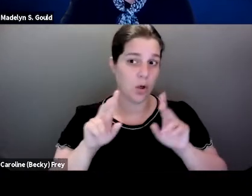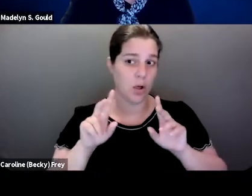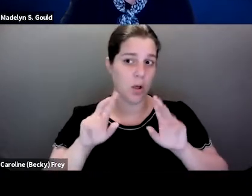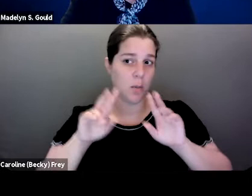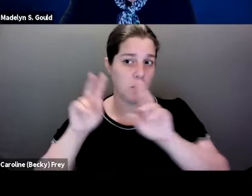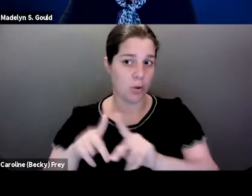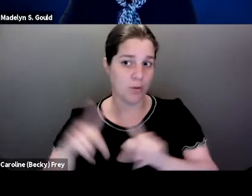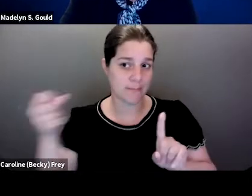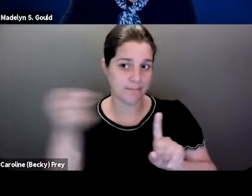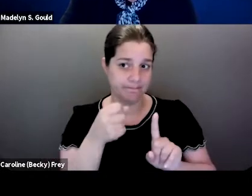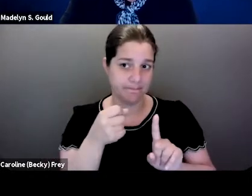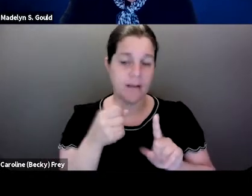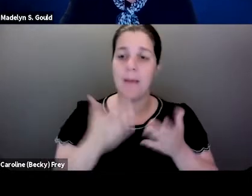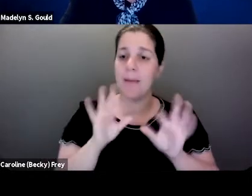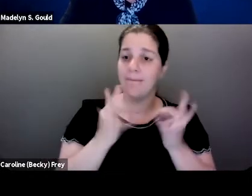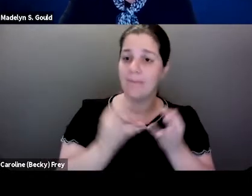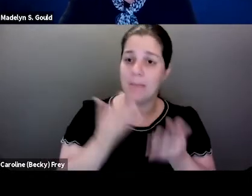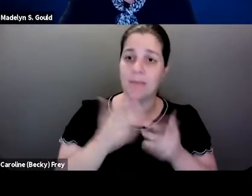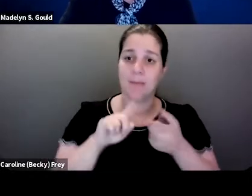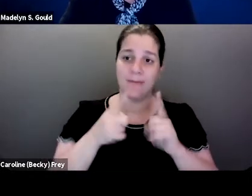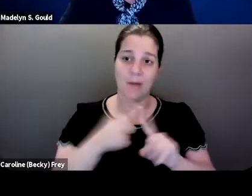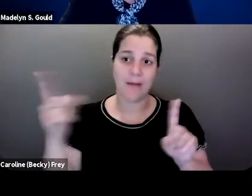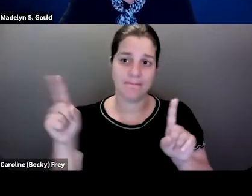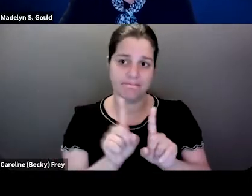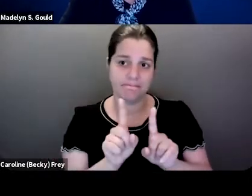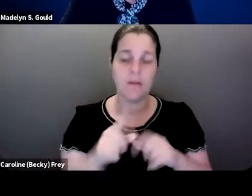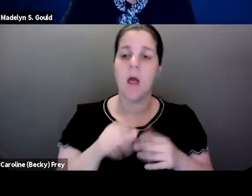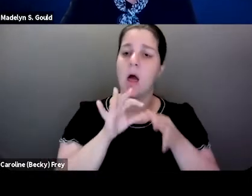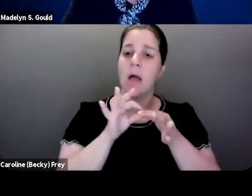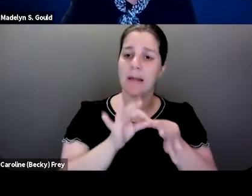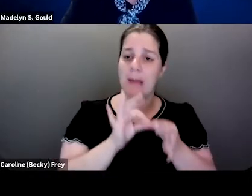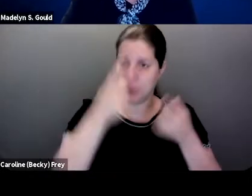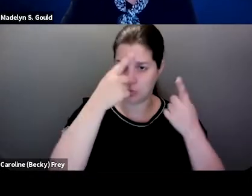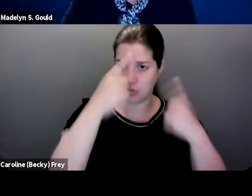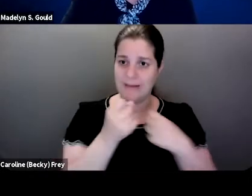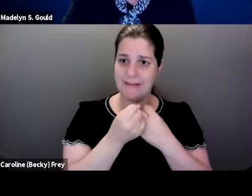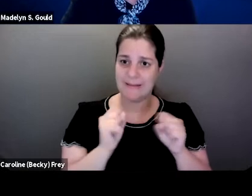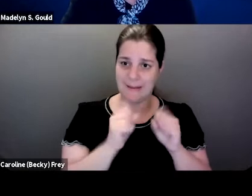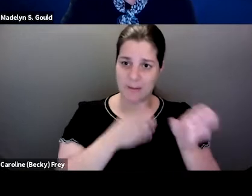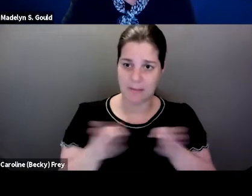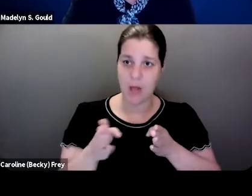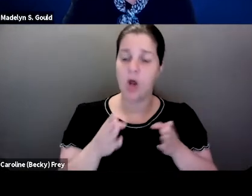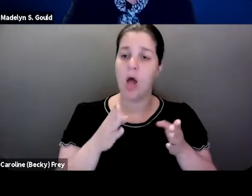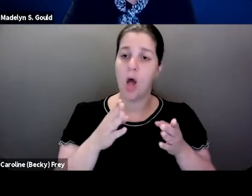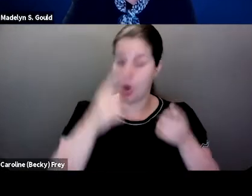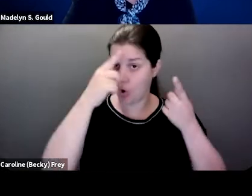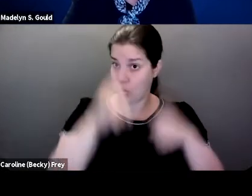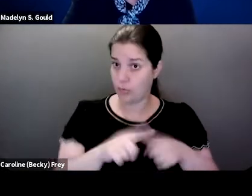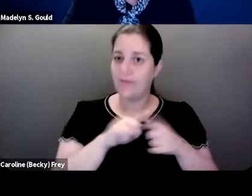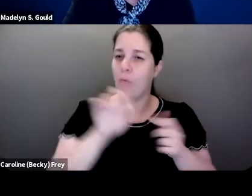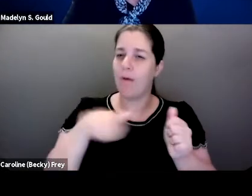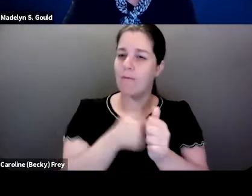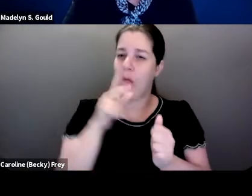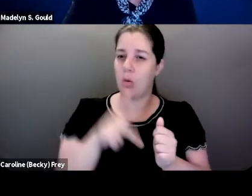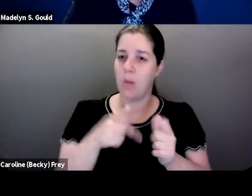be around, collaborating on a safety plan, agreeing to receive a follow-up from the